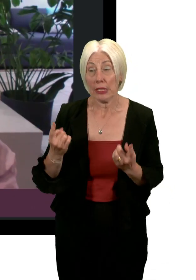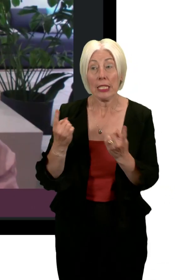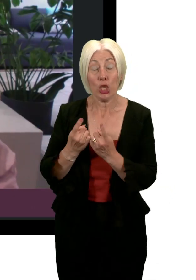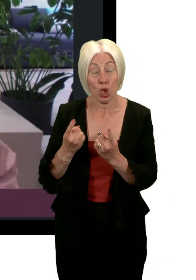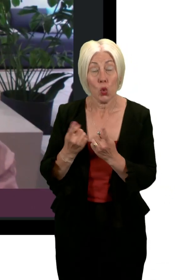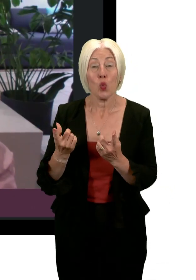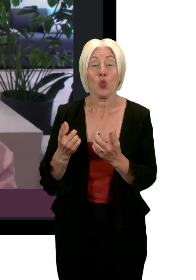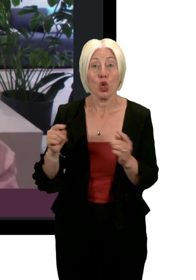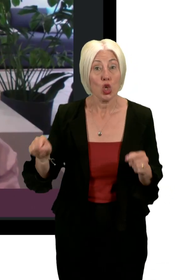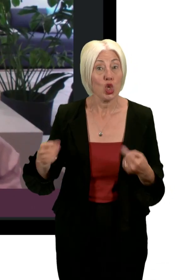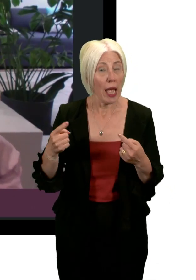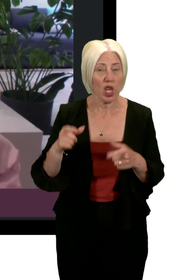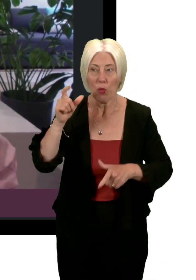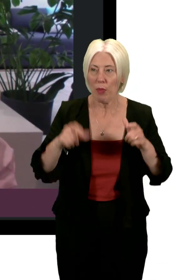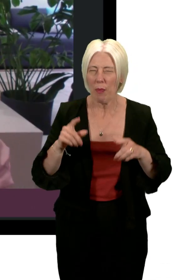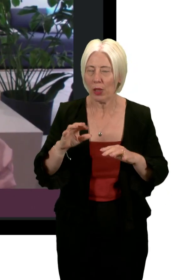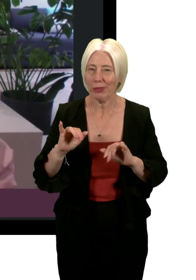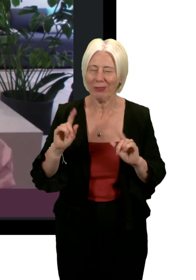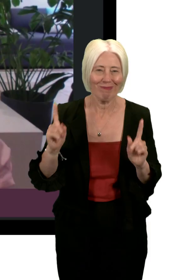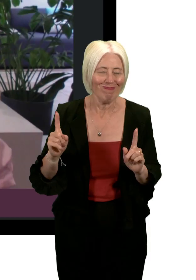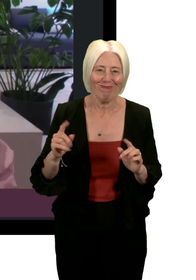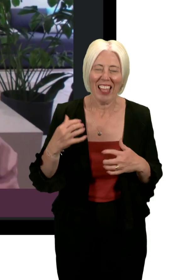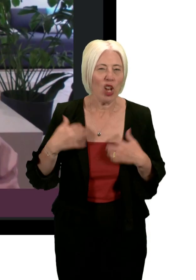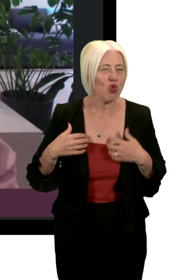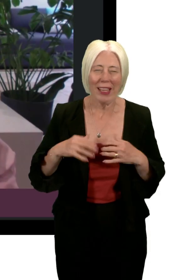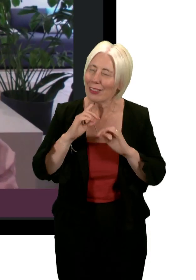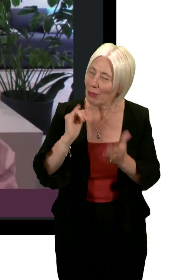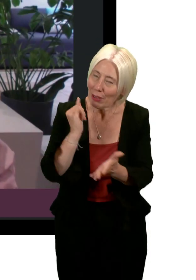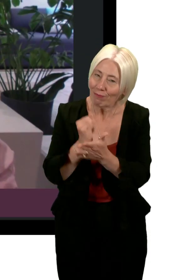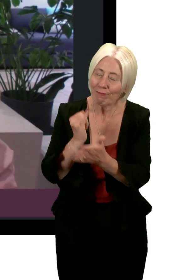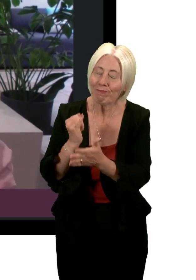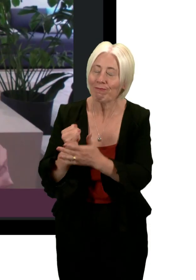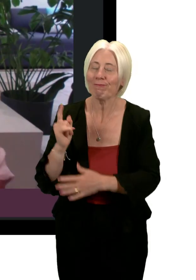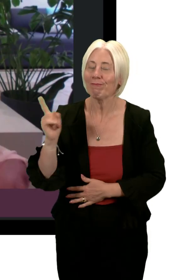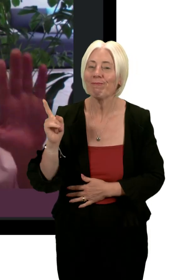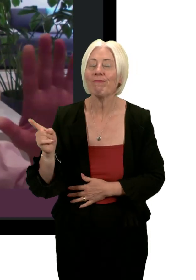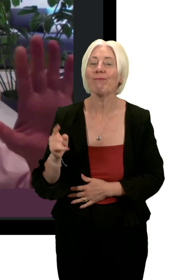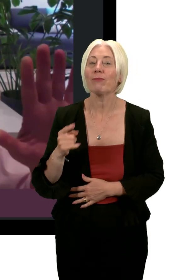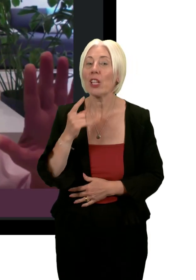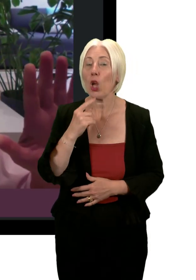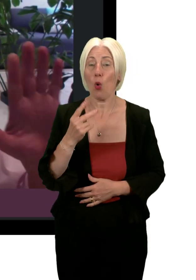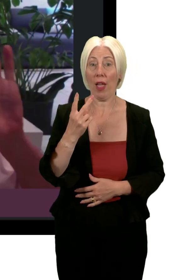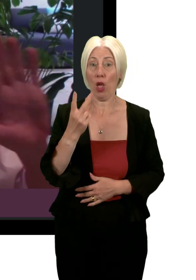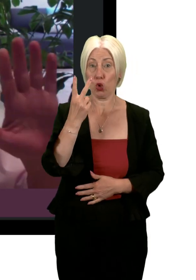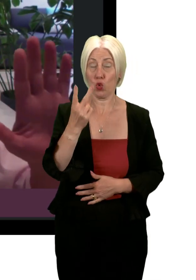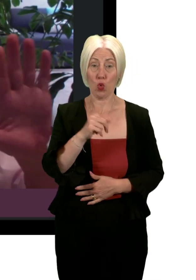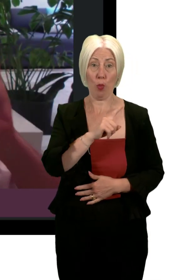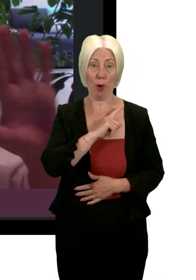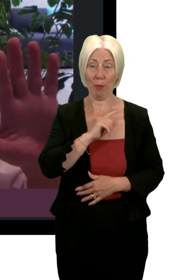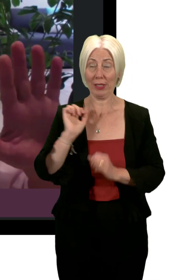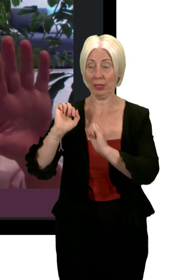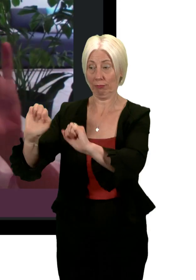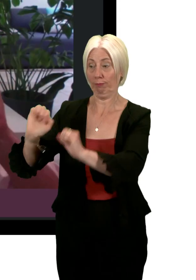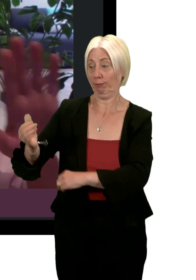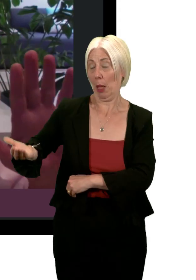interest, individuals, groups. And as I mentioned at the beginning, the problem we have is there are two different purposes. We have industry,